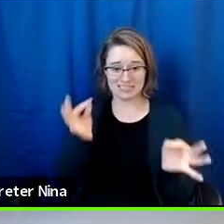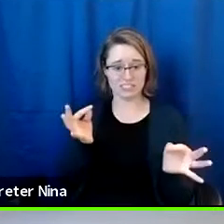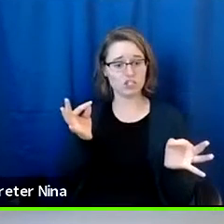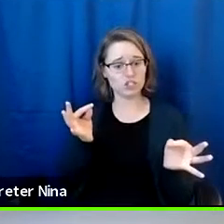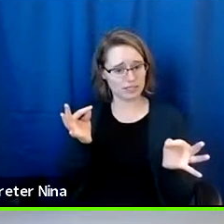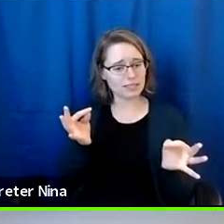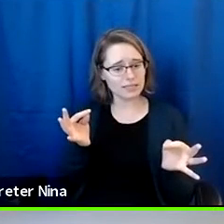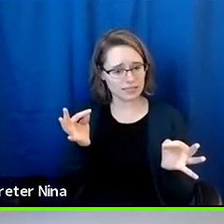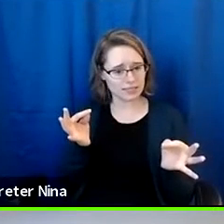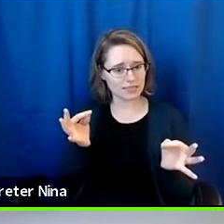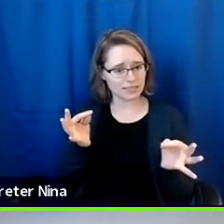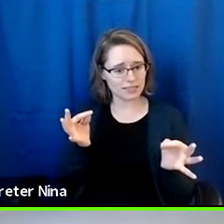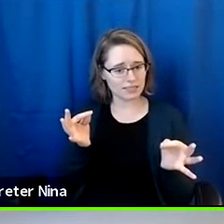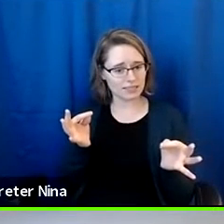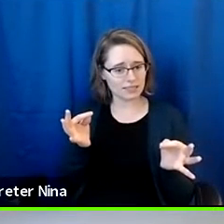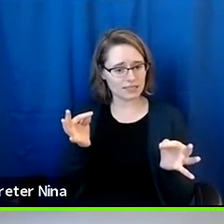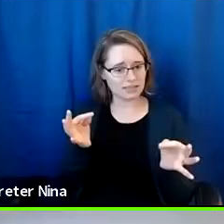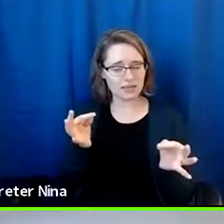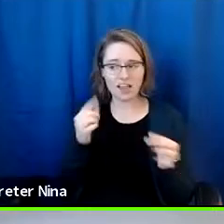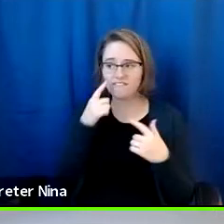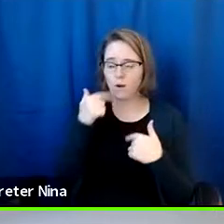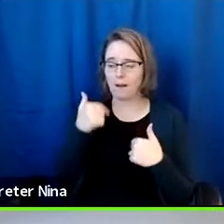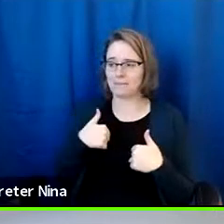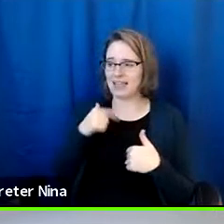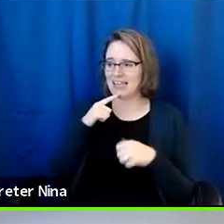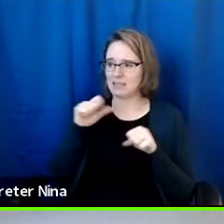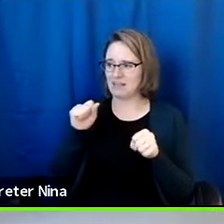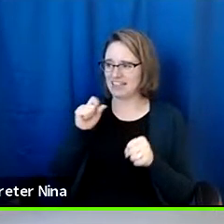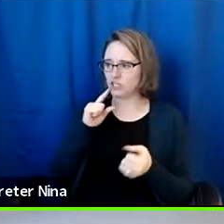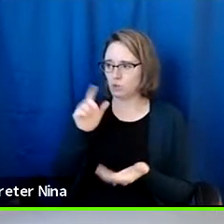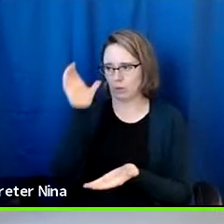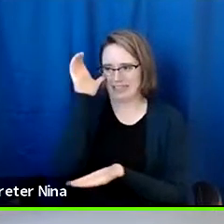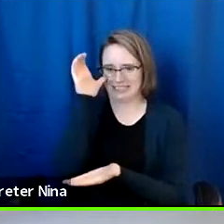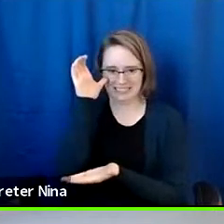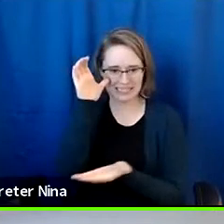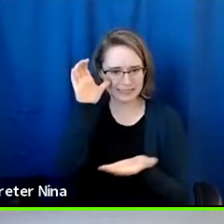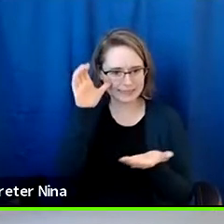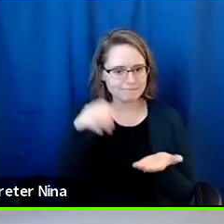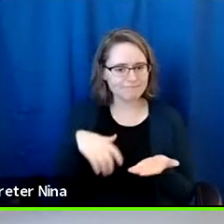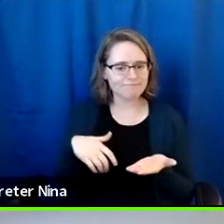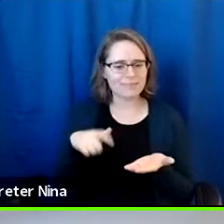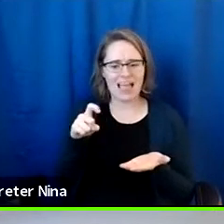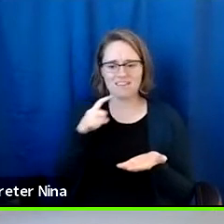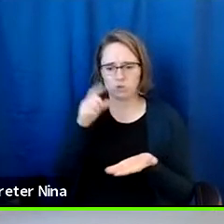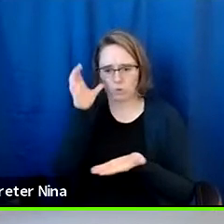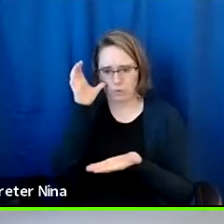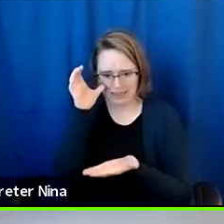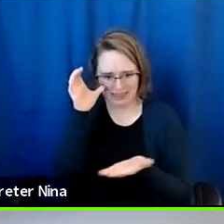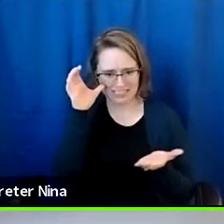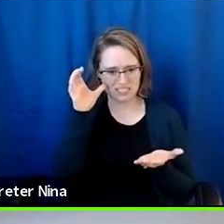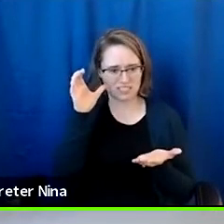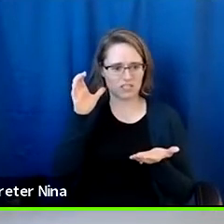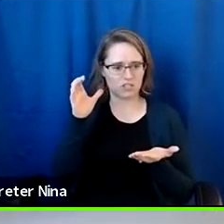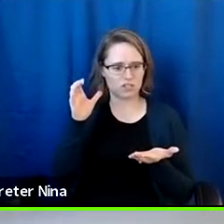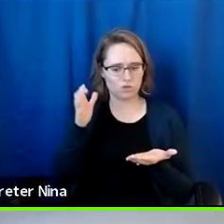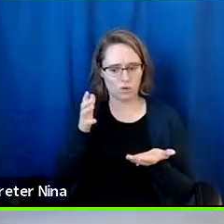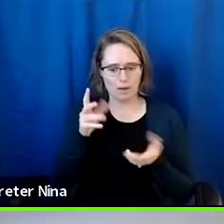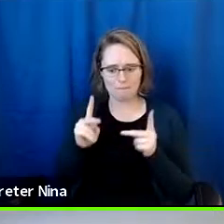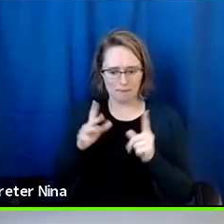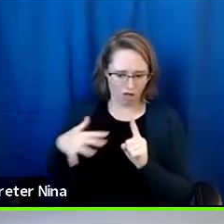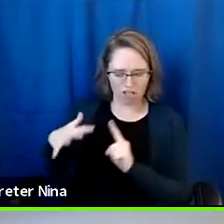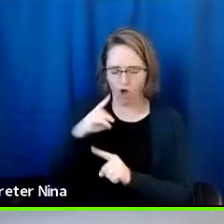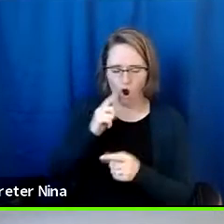be, to me, it's the ability to listen. You need to be able to listen to what folks around you are